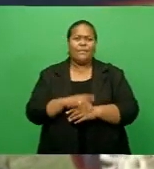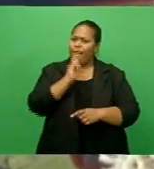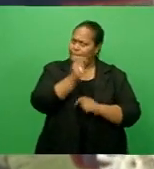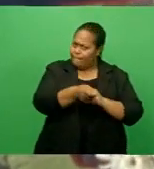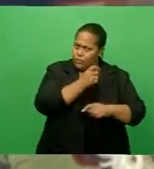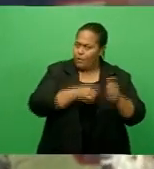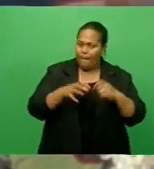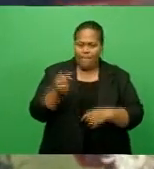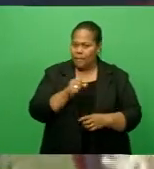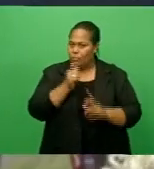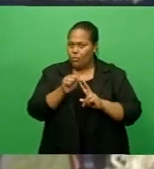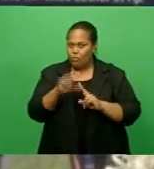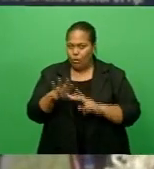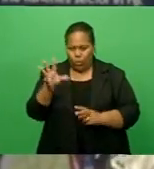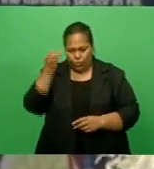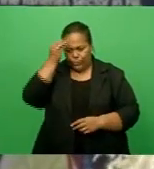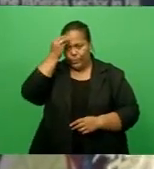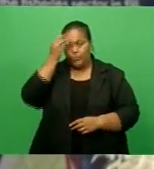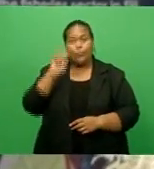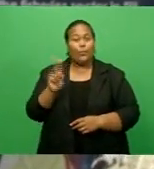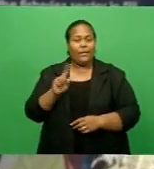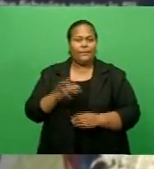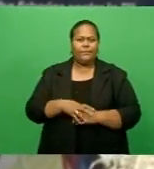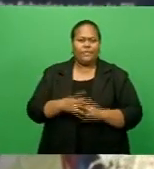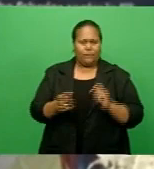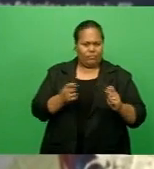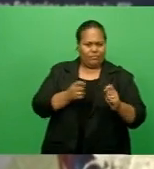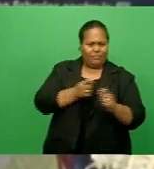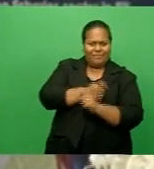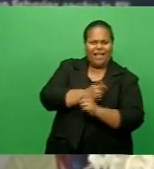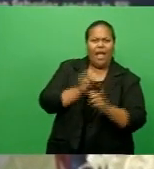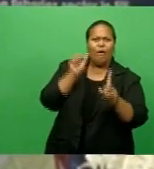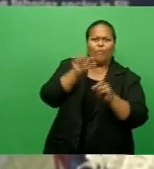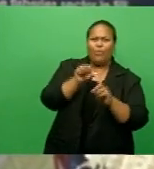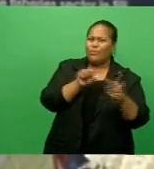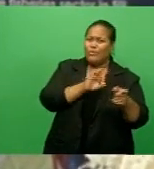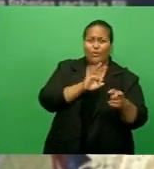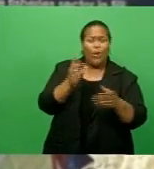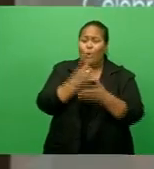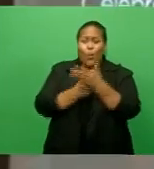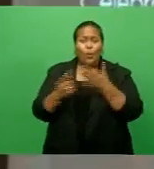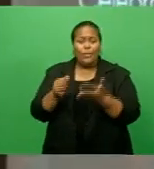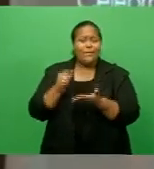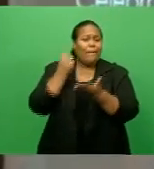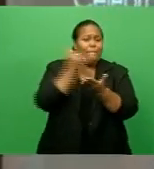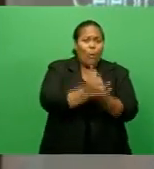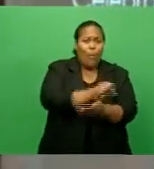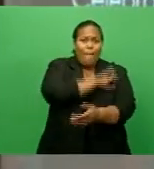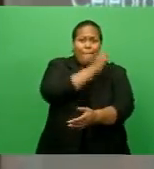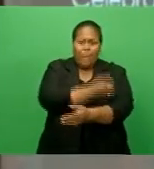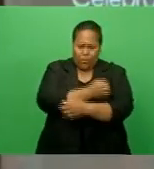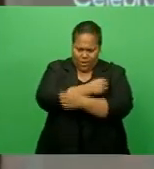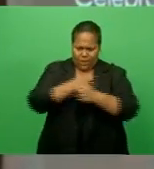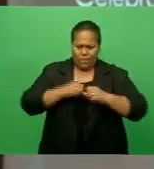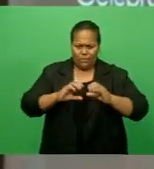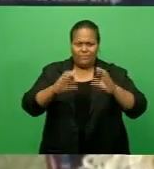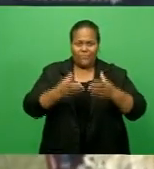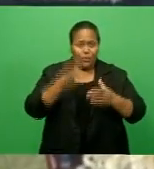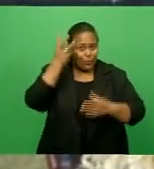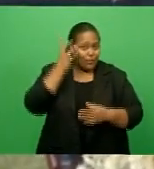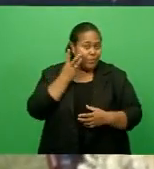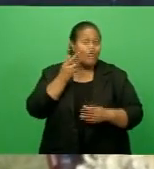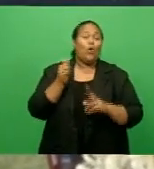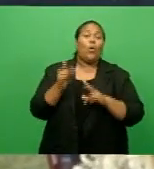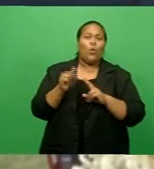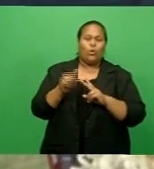into consideration gender transformative approaches that will not only support and empower our women, but will also